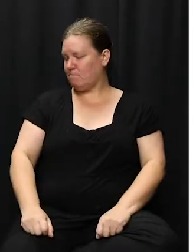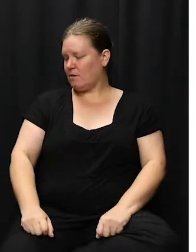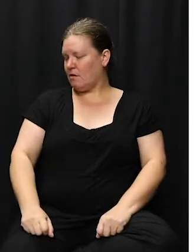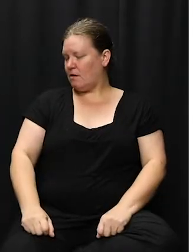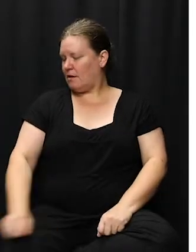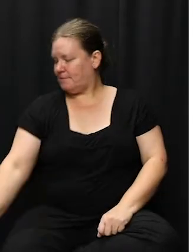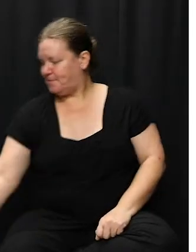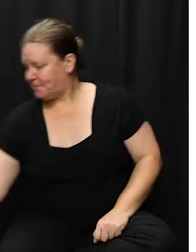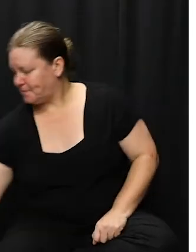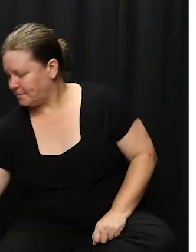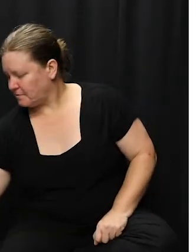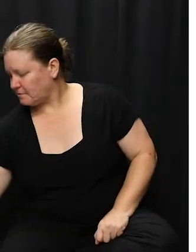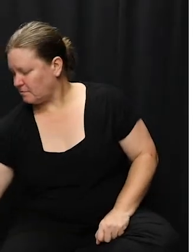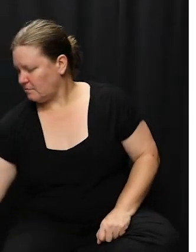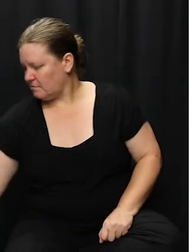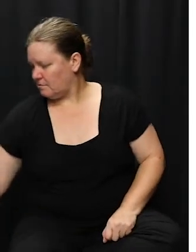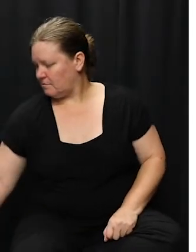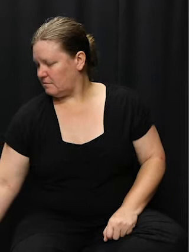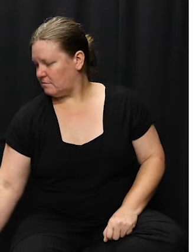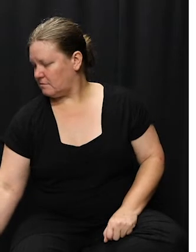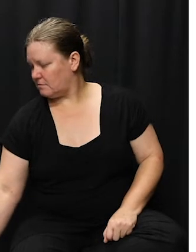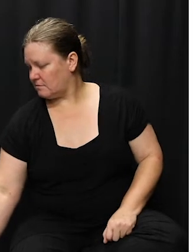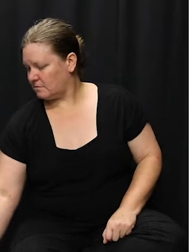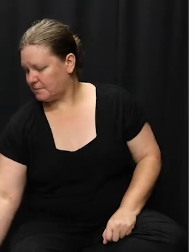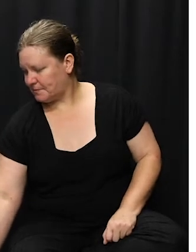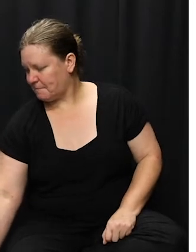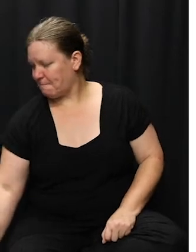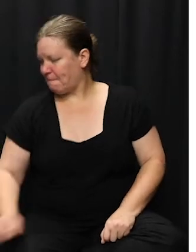takes a long time in sign language.